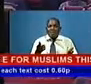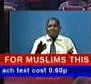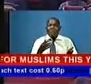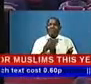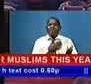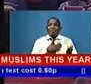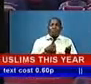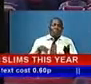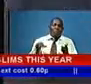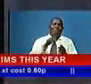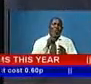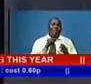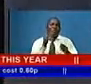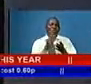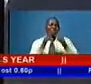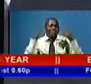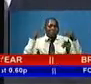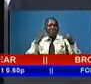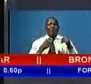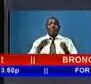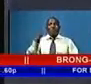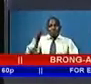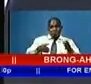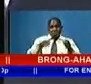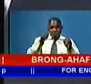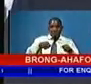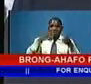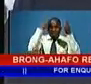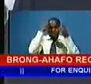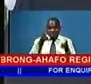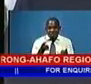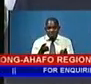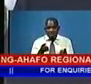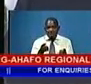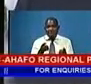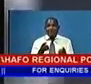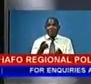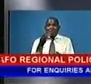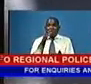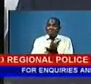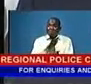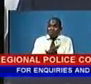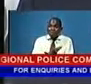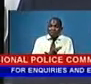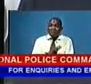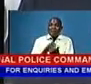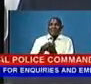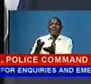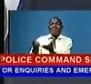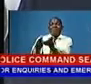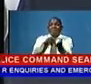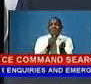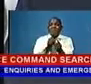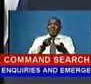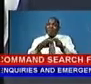one. Well, this court has ruled that we can ask these questions, and we have done it. If there's any dissatisfaction with the manner in which it has